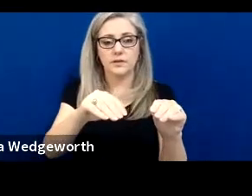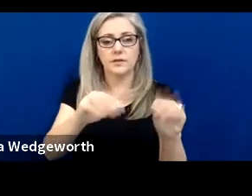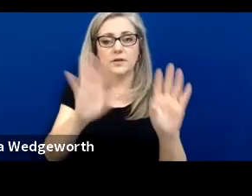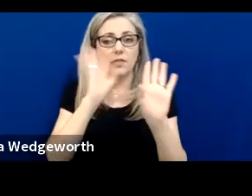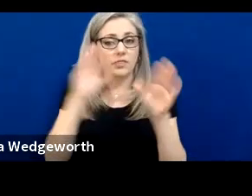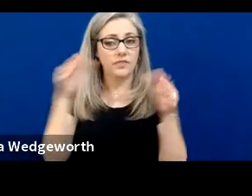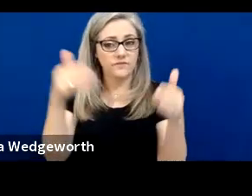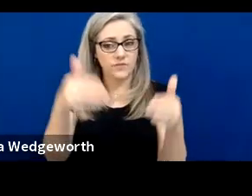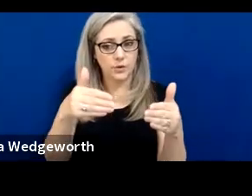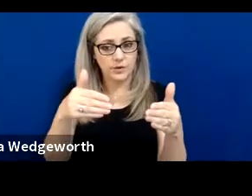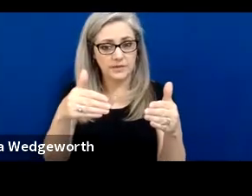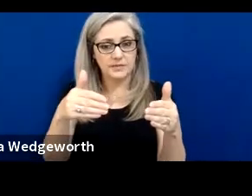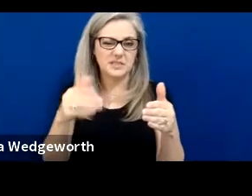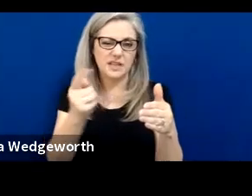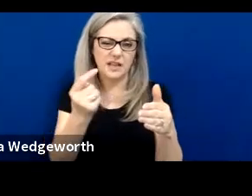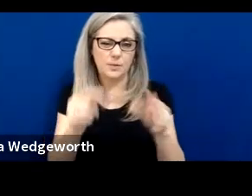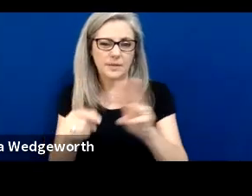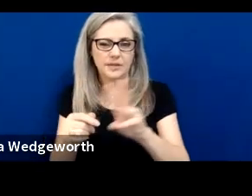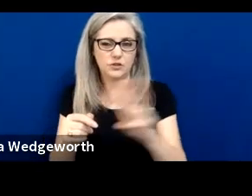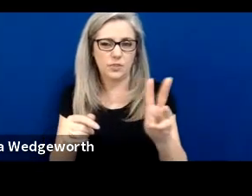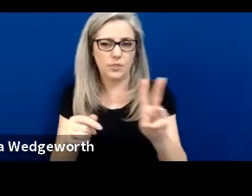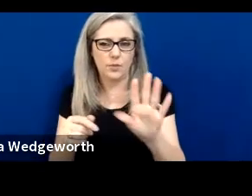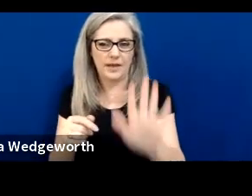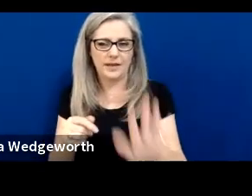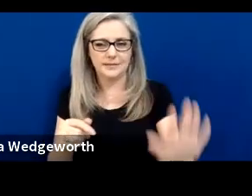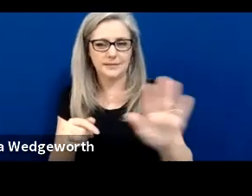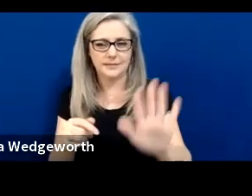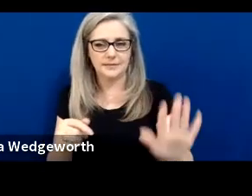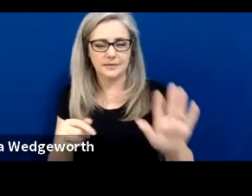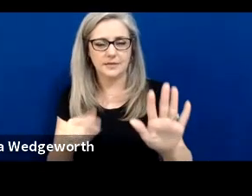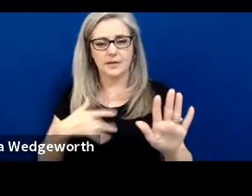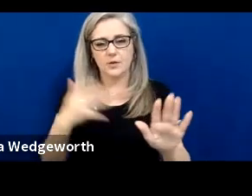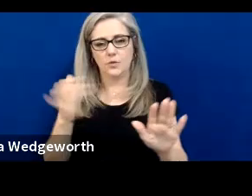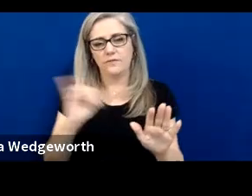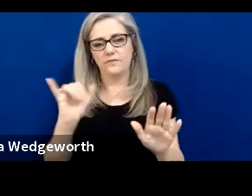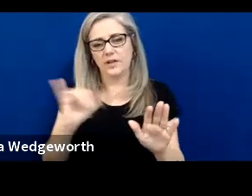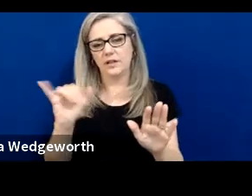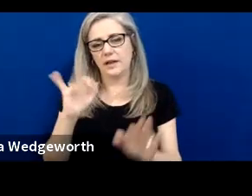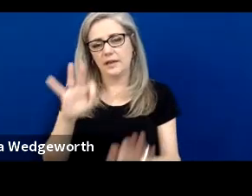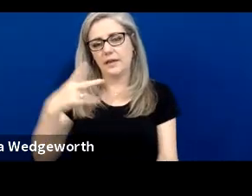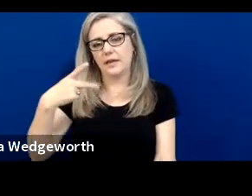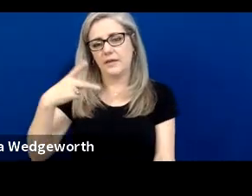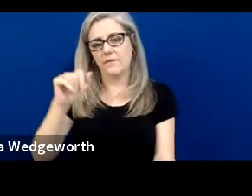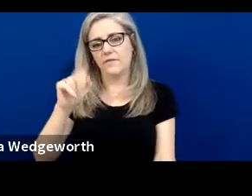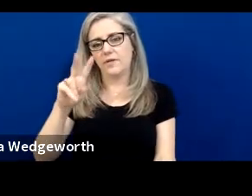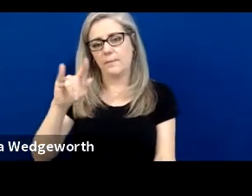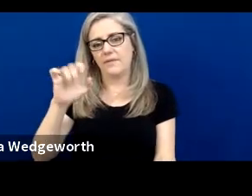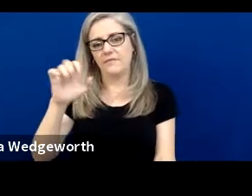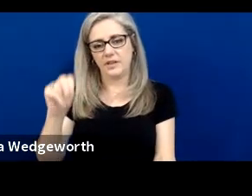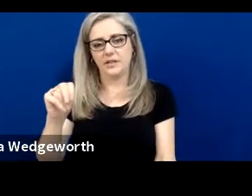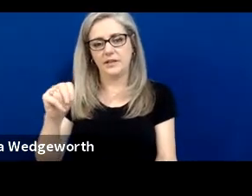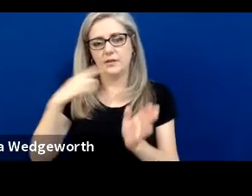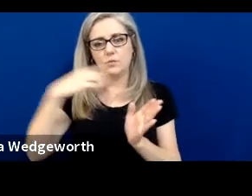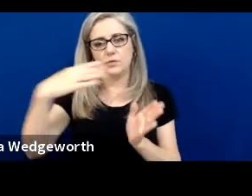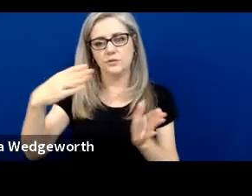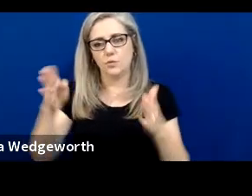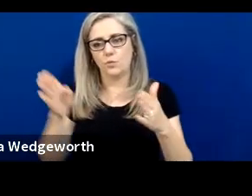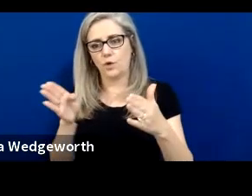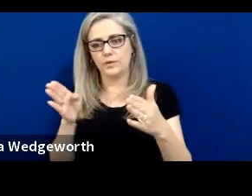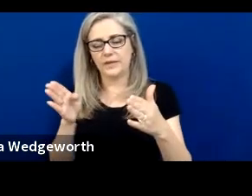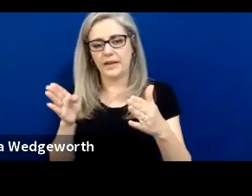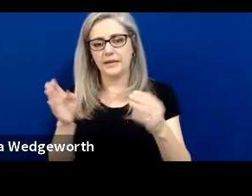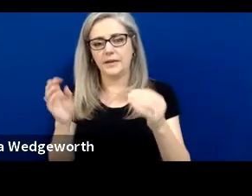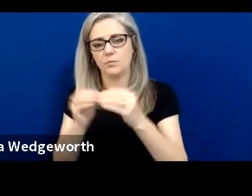focus a little bit to the west. We felt like if that pavilion was rotated and moved a little bit more